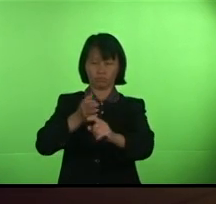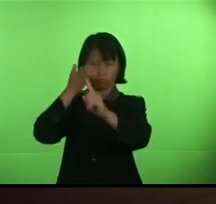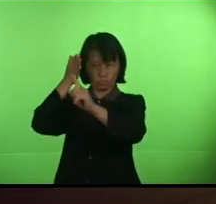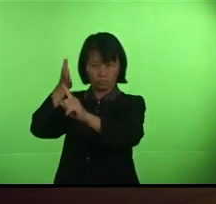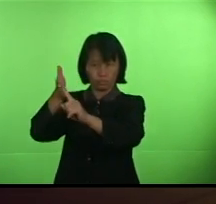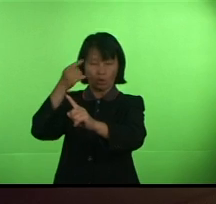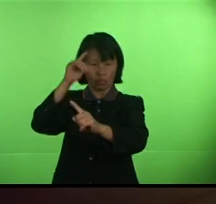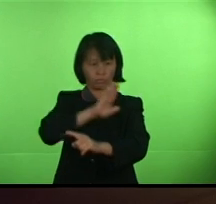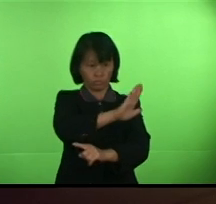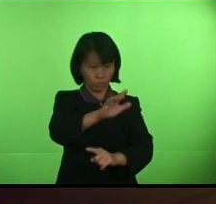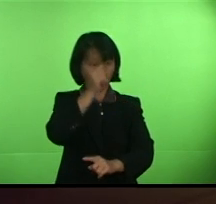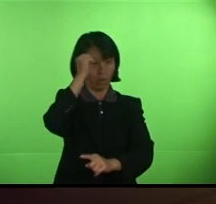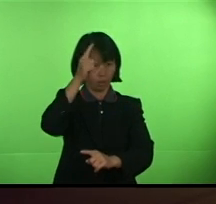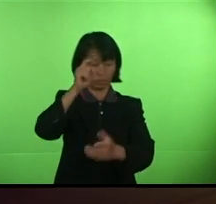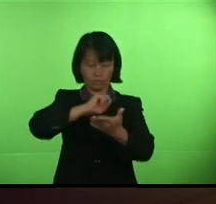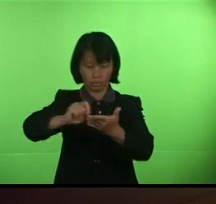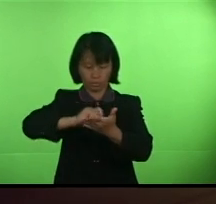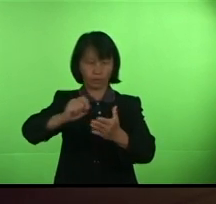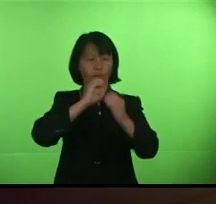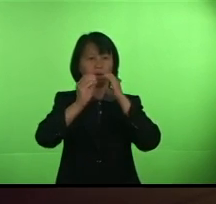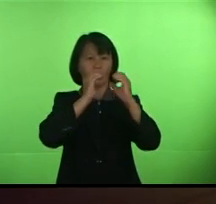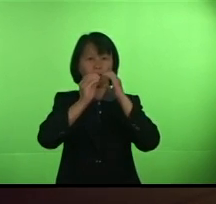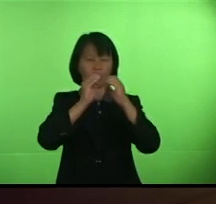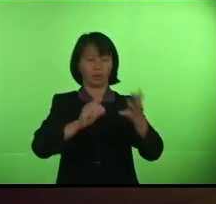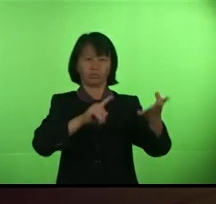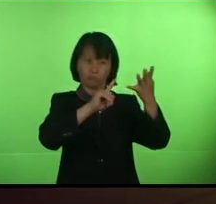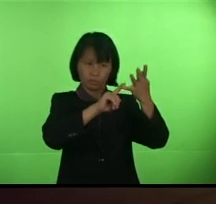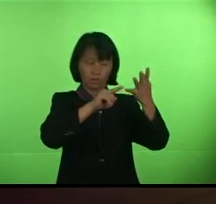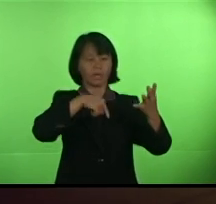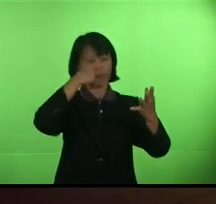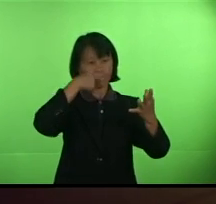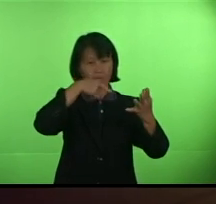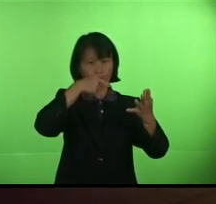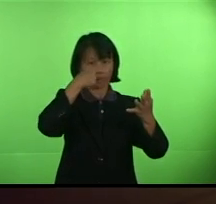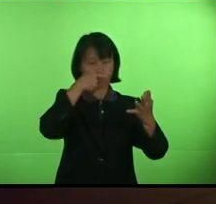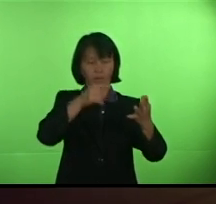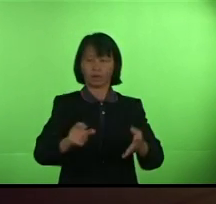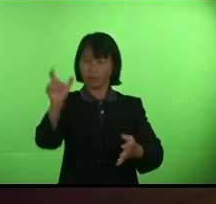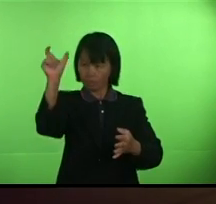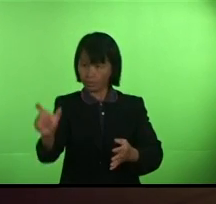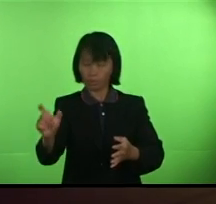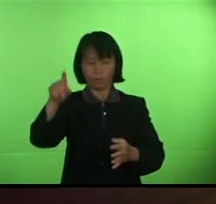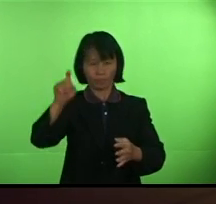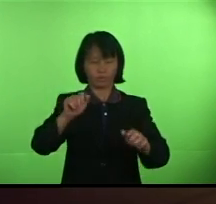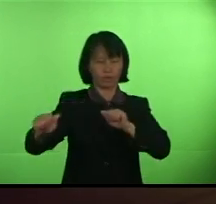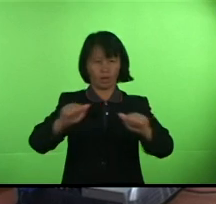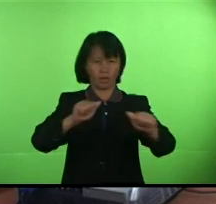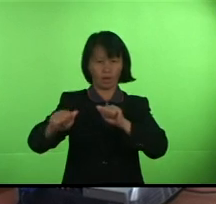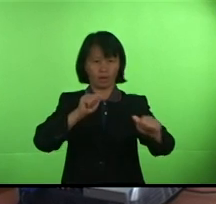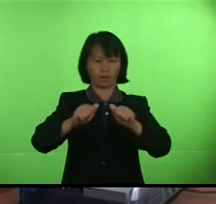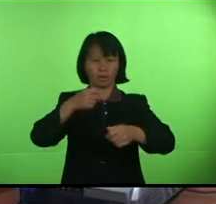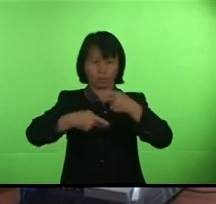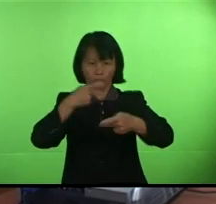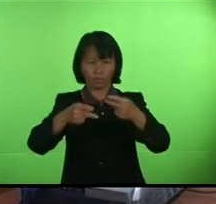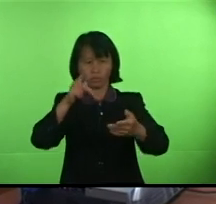our understanding of written communication. He said that a person needs to be actively engaged in the process